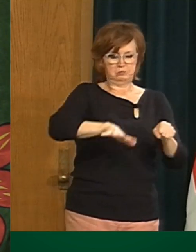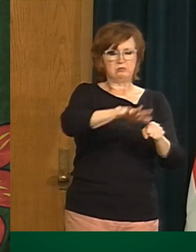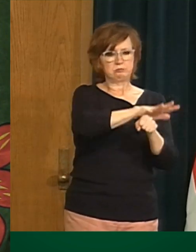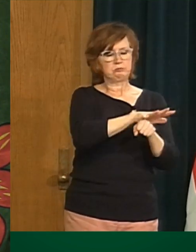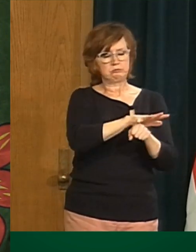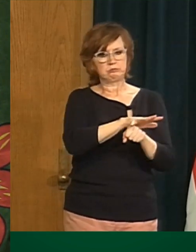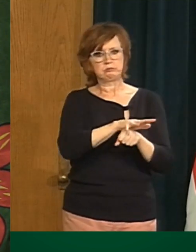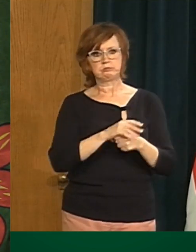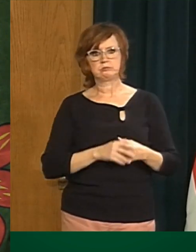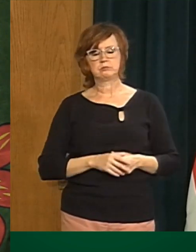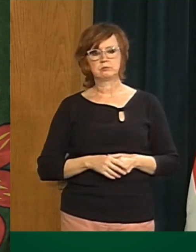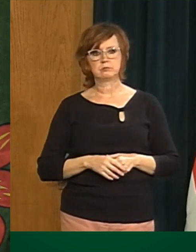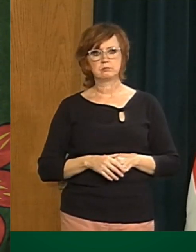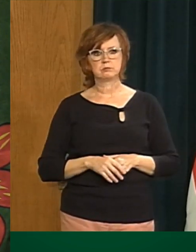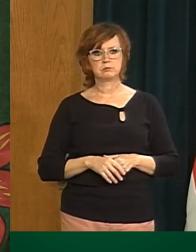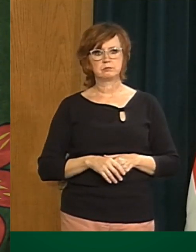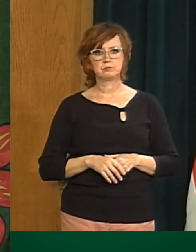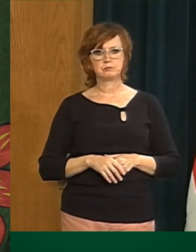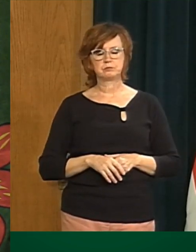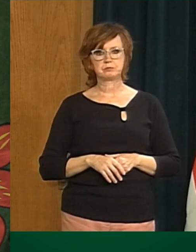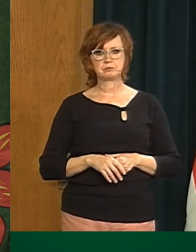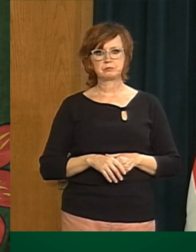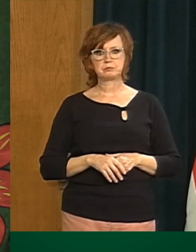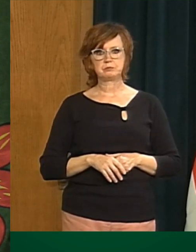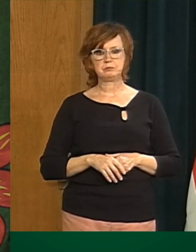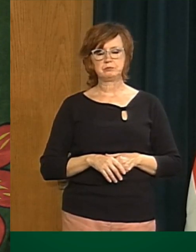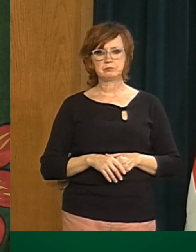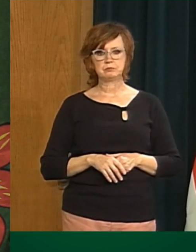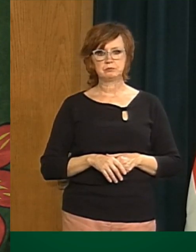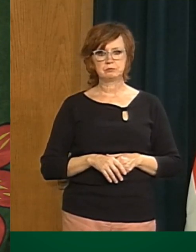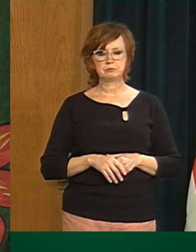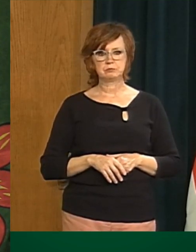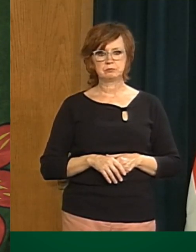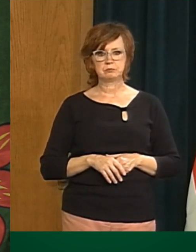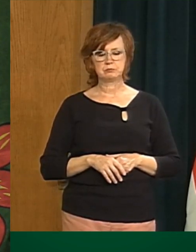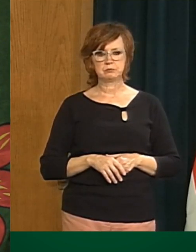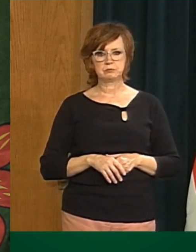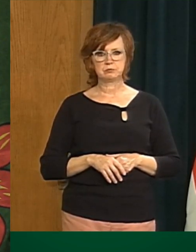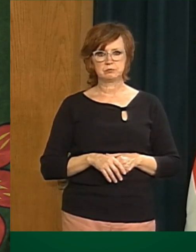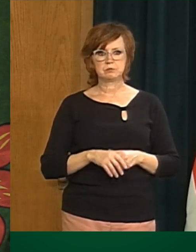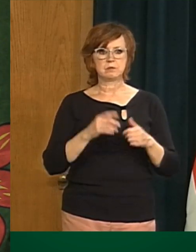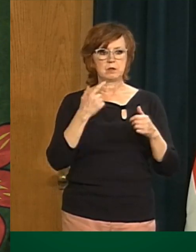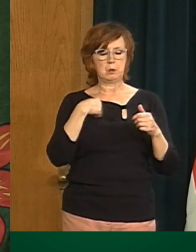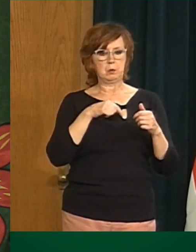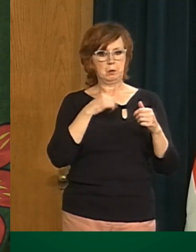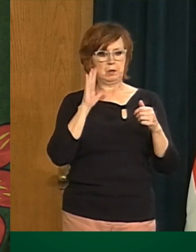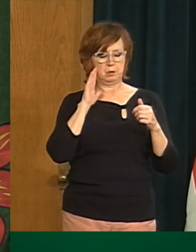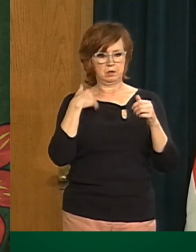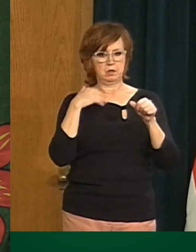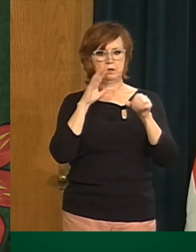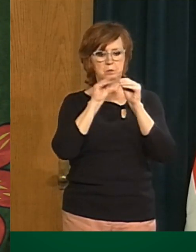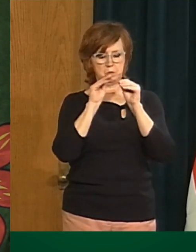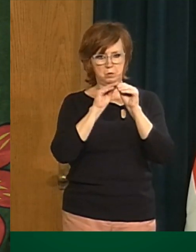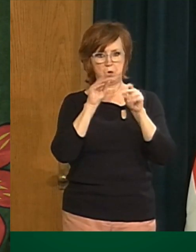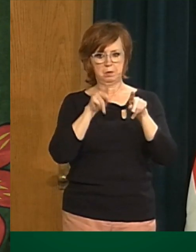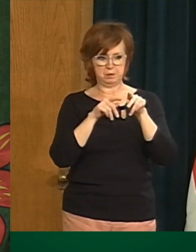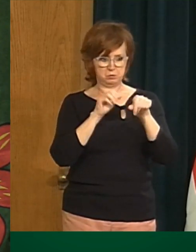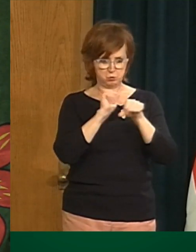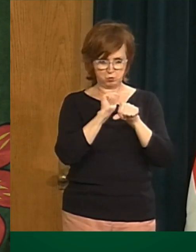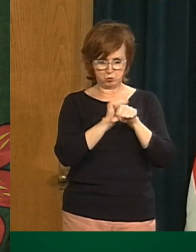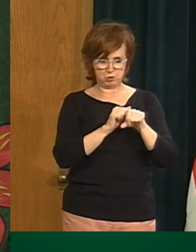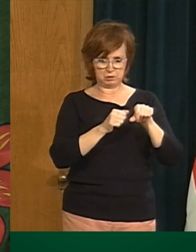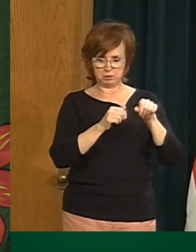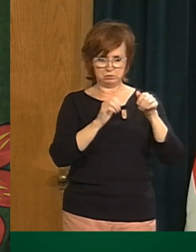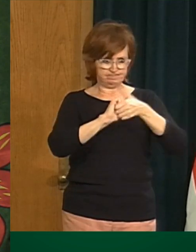increased activity of the provincial government working with our communities to ensure that we are able to settle things down and get